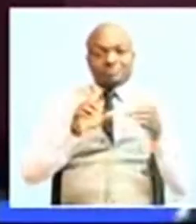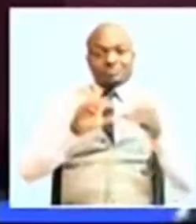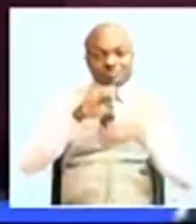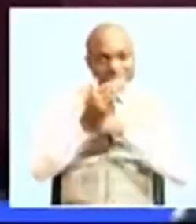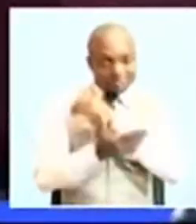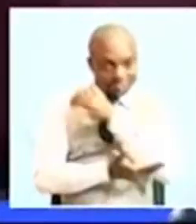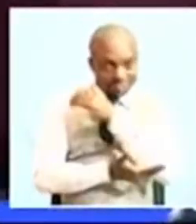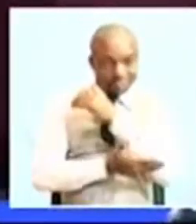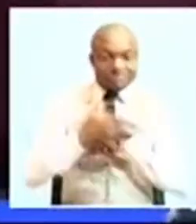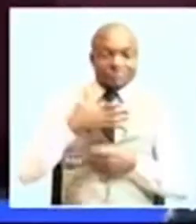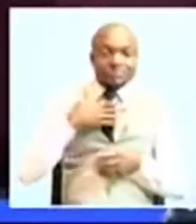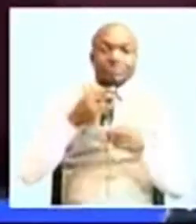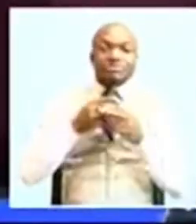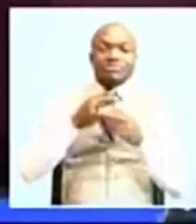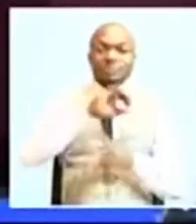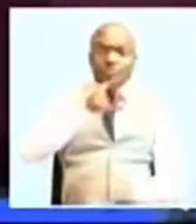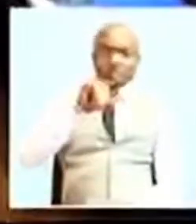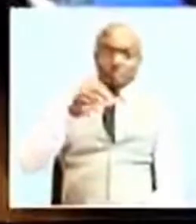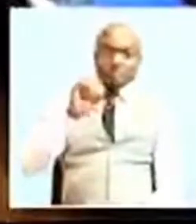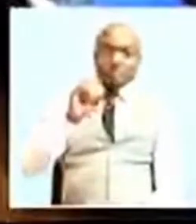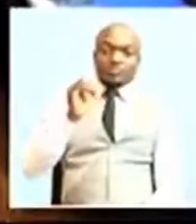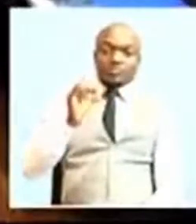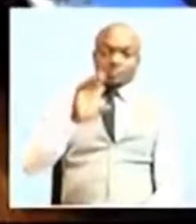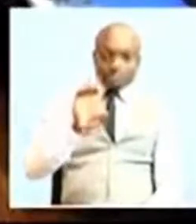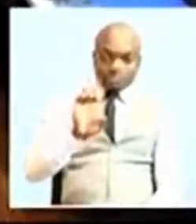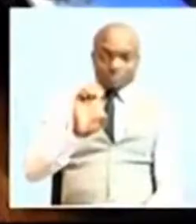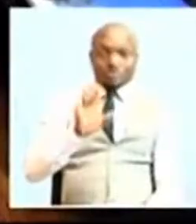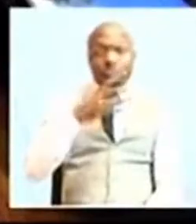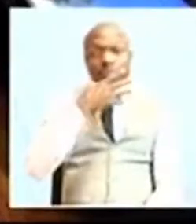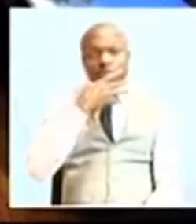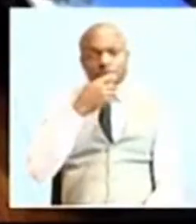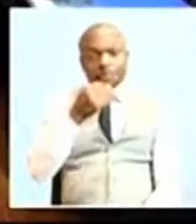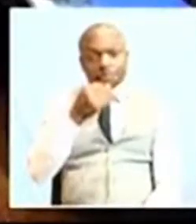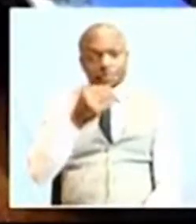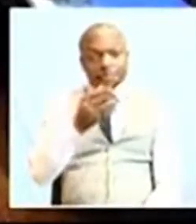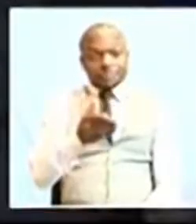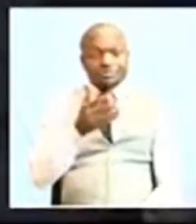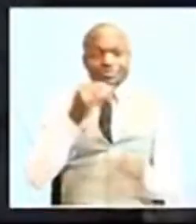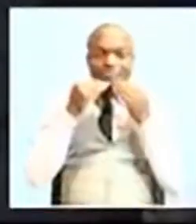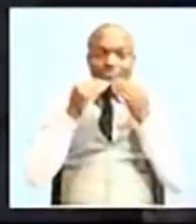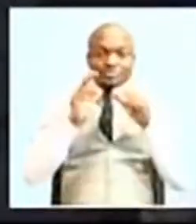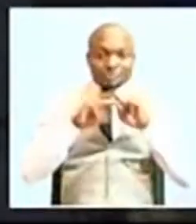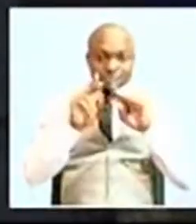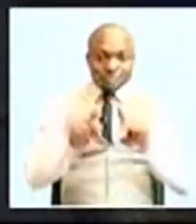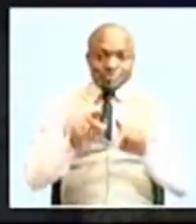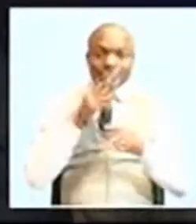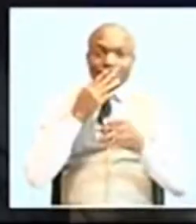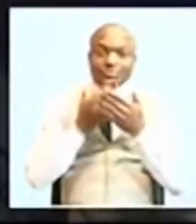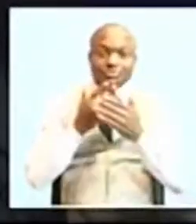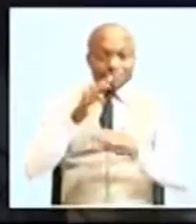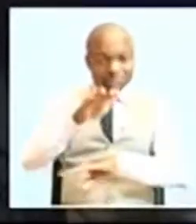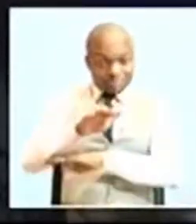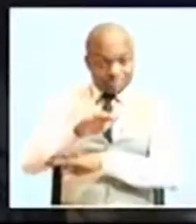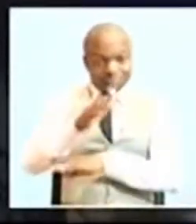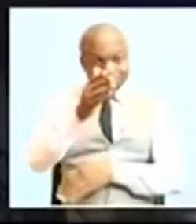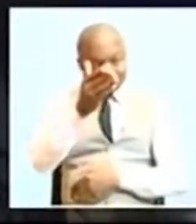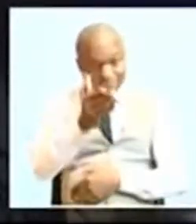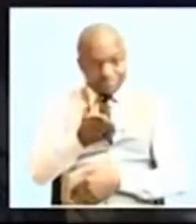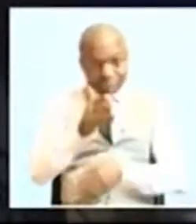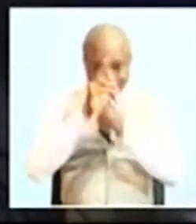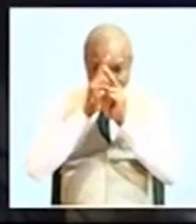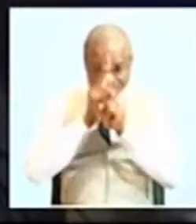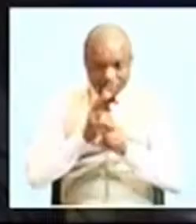Government and Rural Development. Thank you. Thank you. Commission. Thank you, Chair, and good evening to you and your